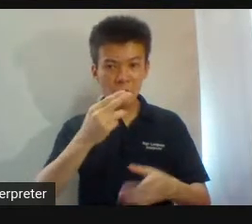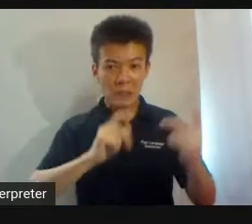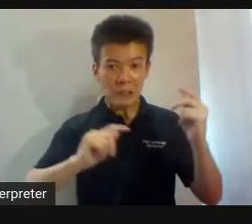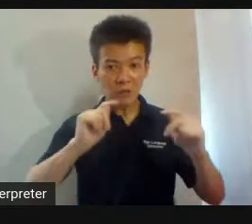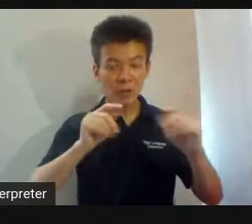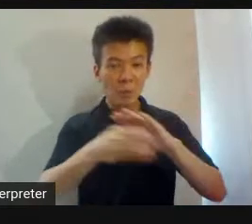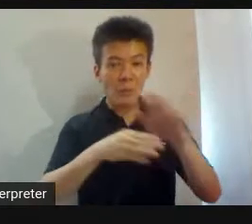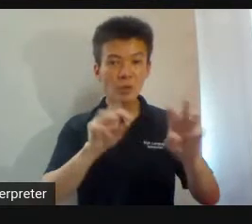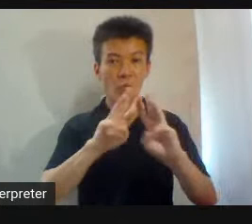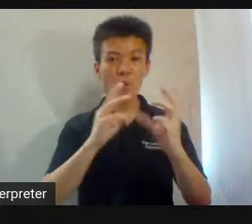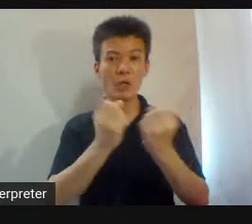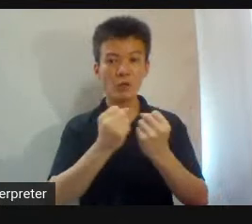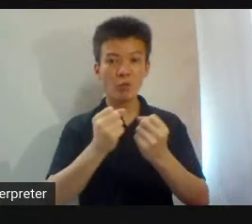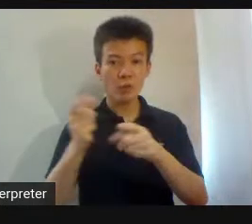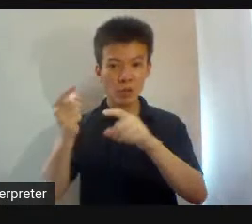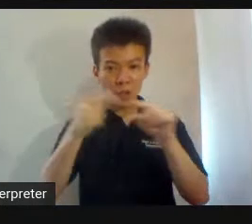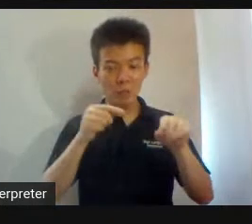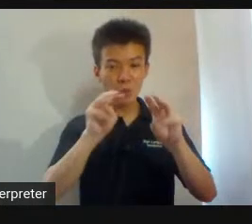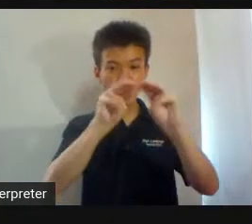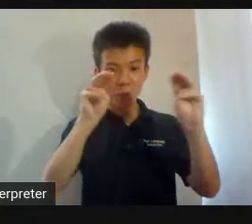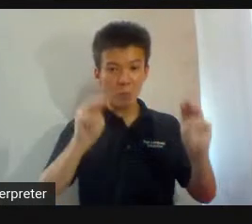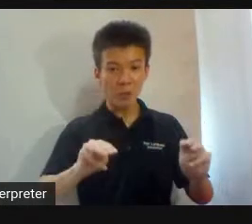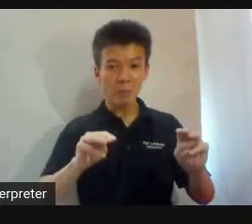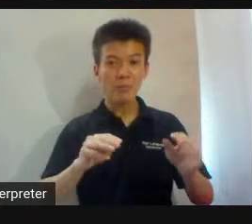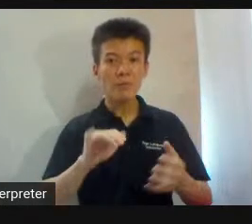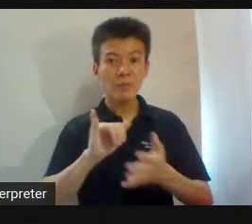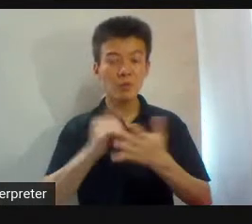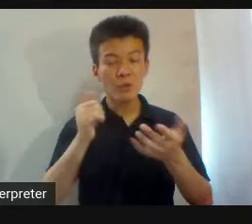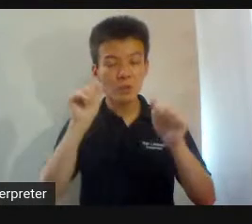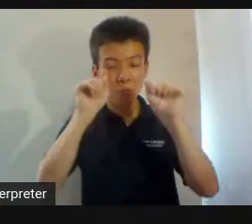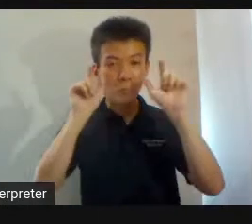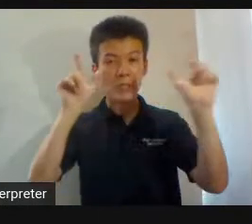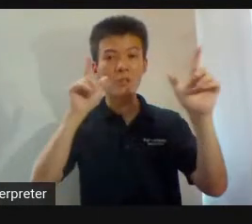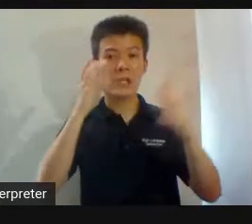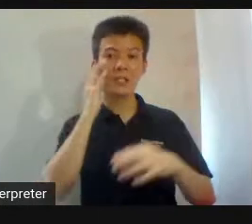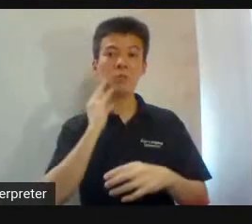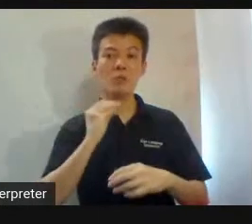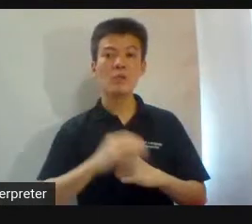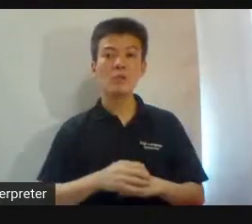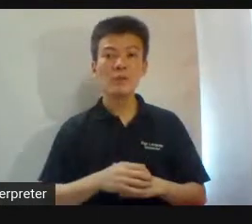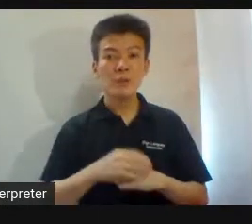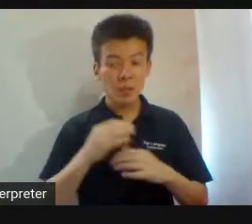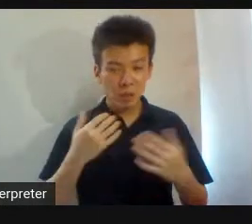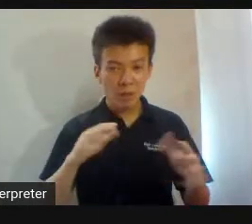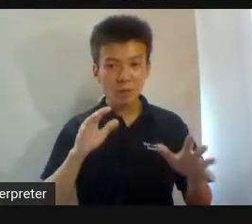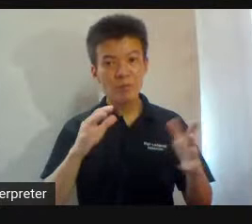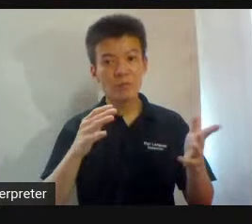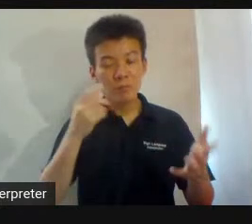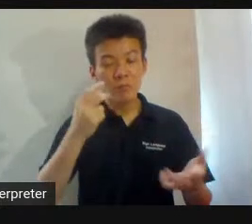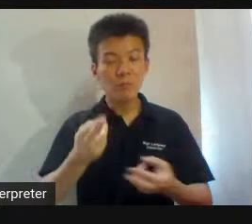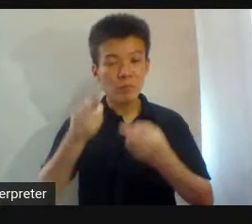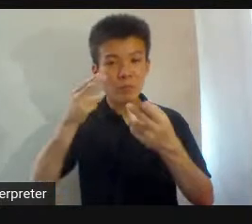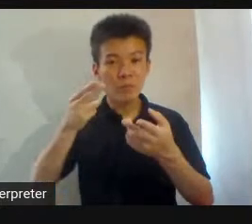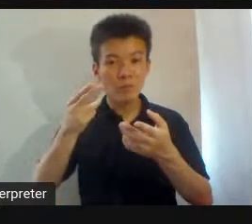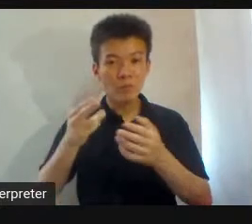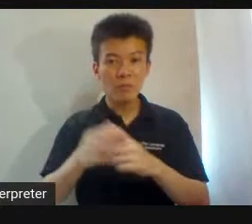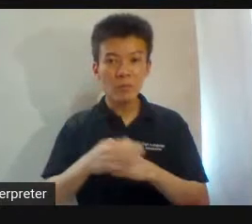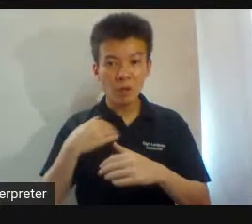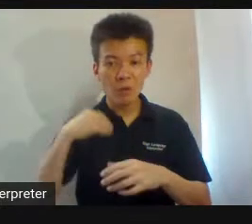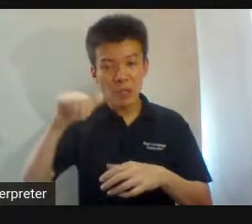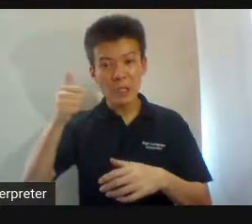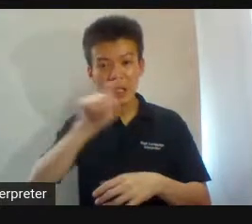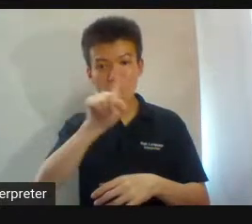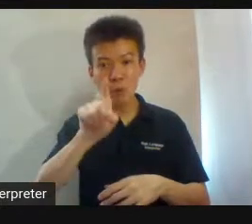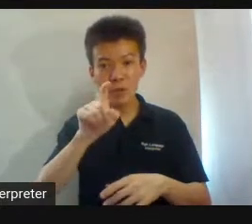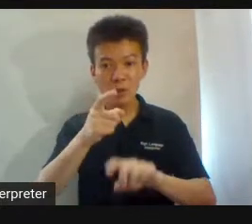based workshops when they came to the museum, and it was an amazing experience. So I heavily recommend it. We have another